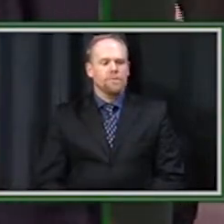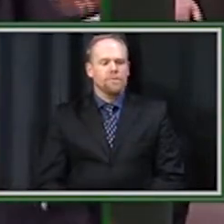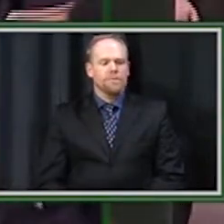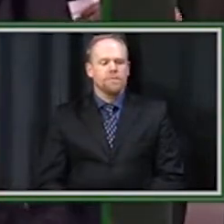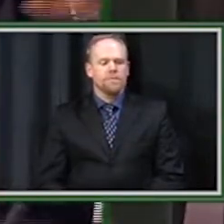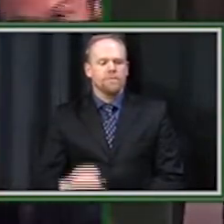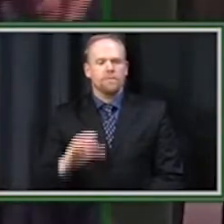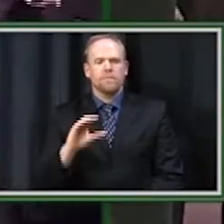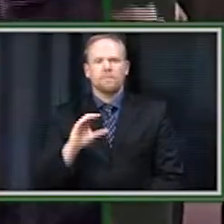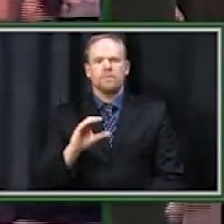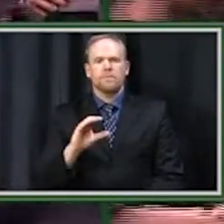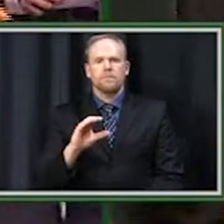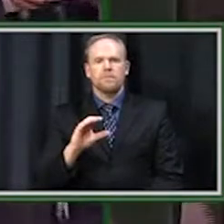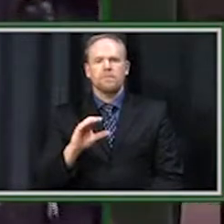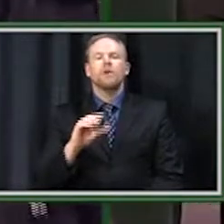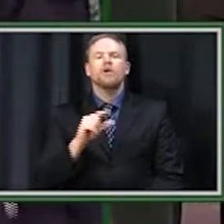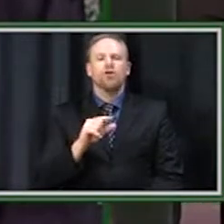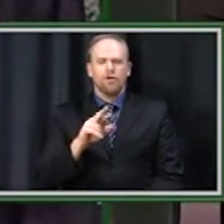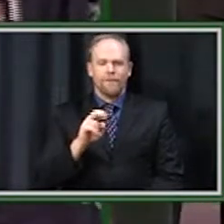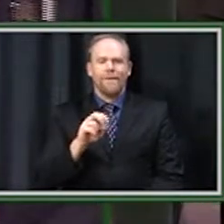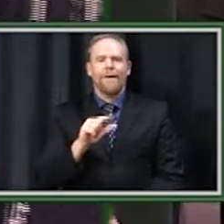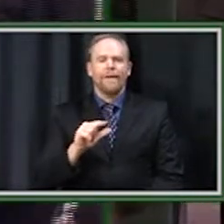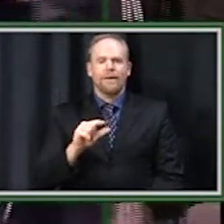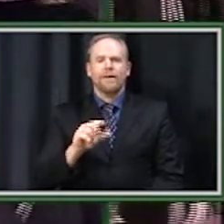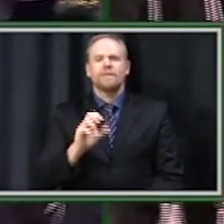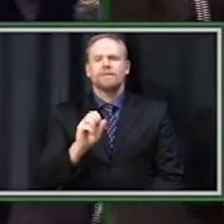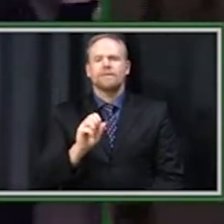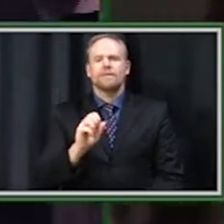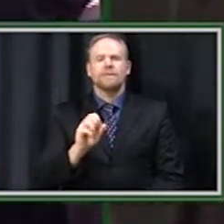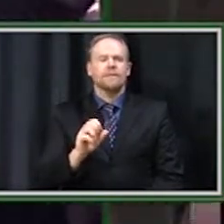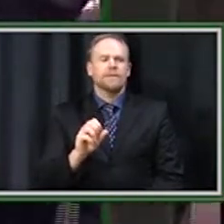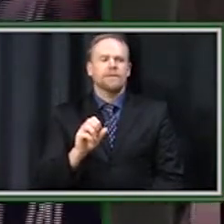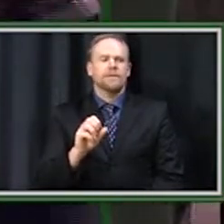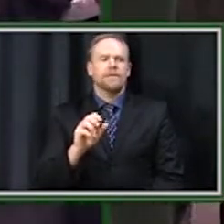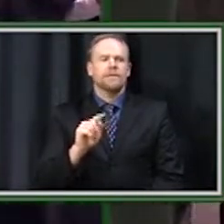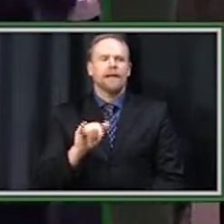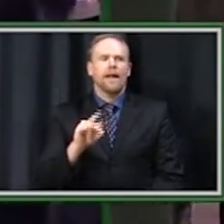Craig Tyler Sanders.